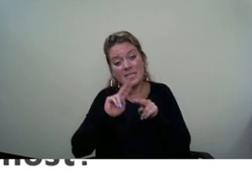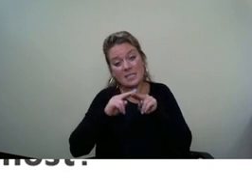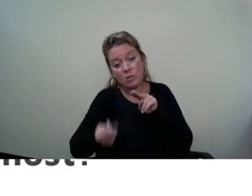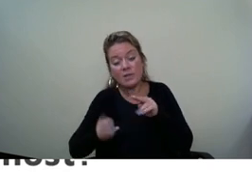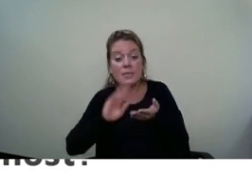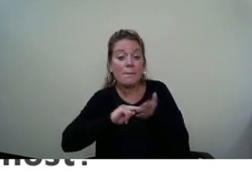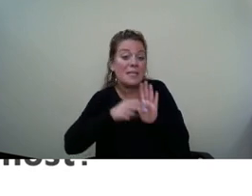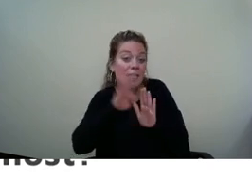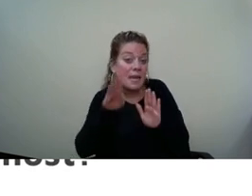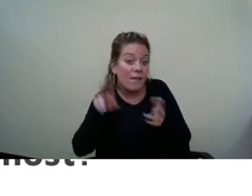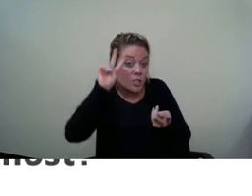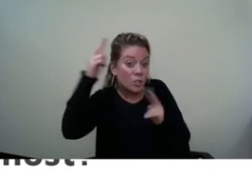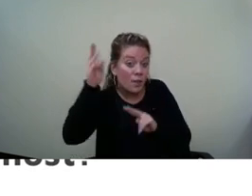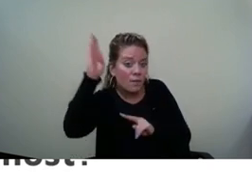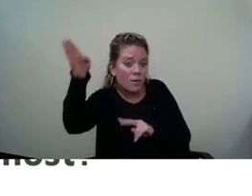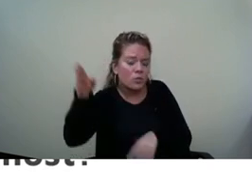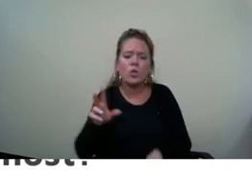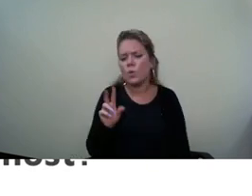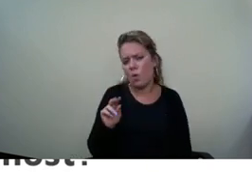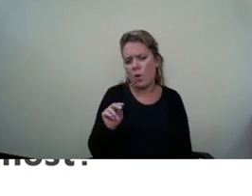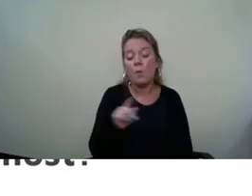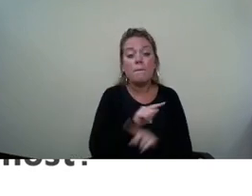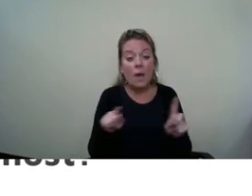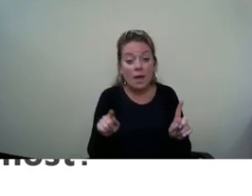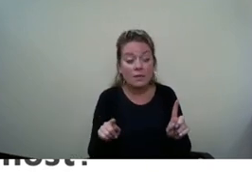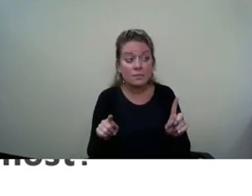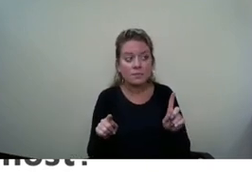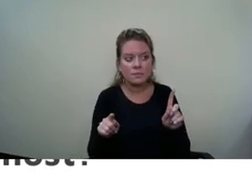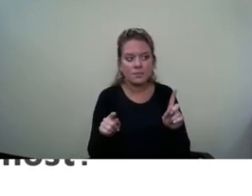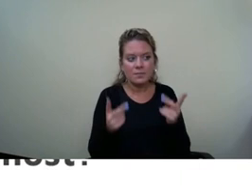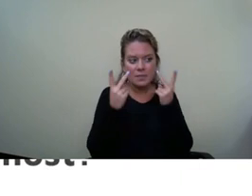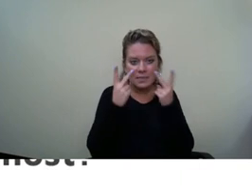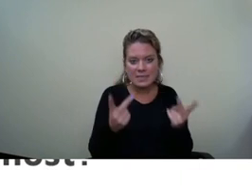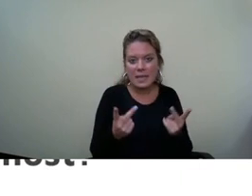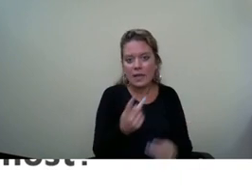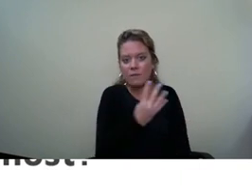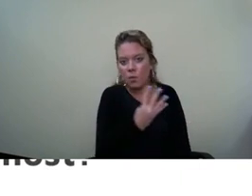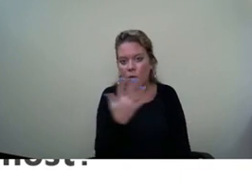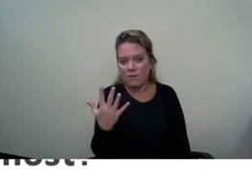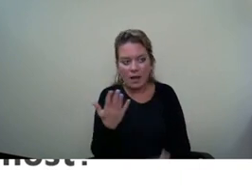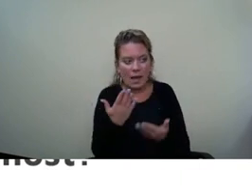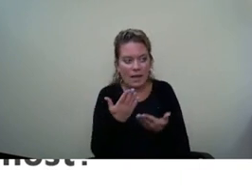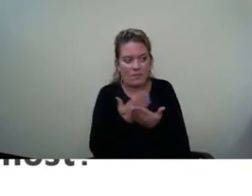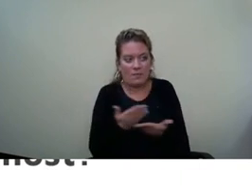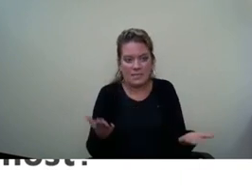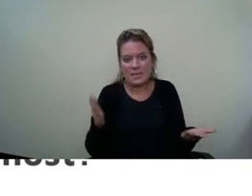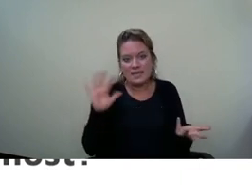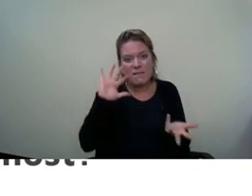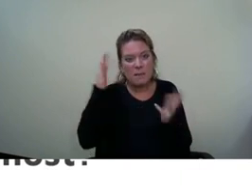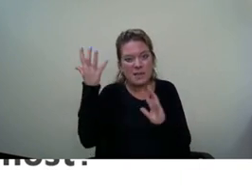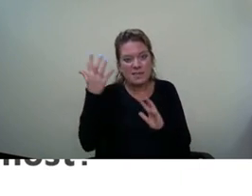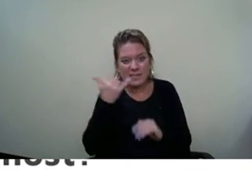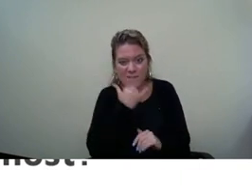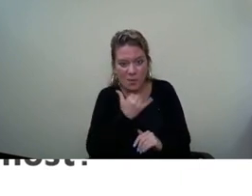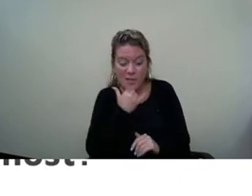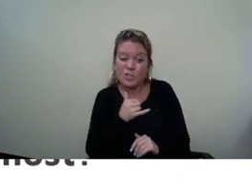change their minds in the future. Absolutely. But the fact that seeing like 4 or 5 pieces of misinformation was